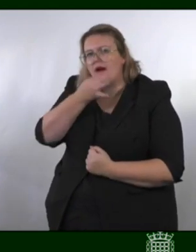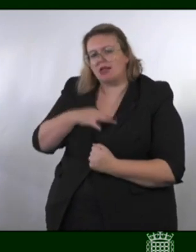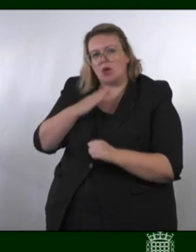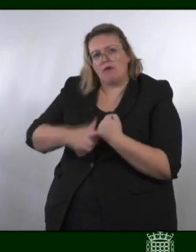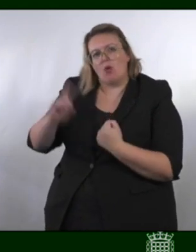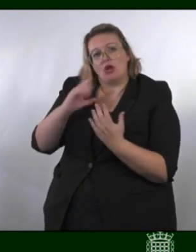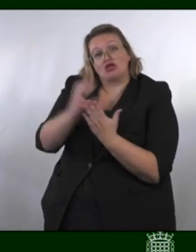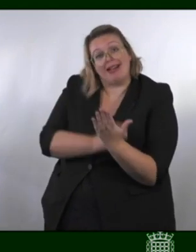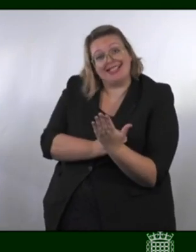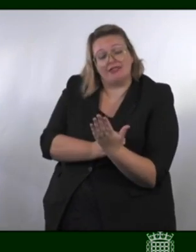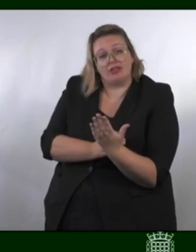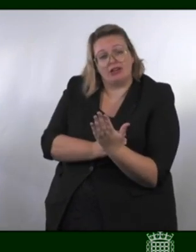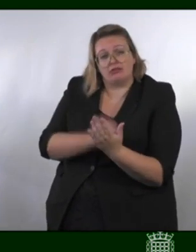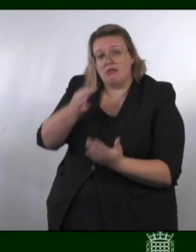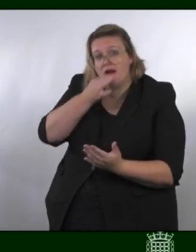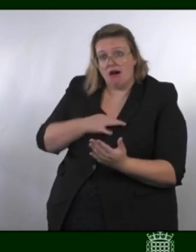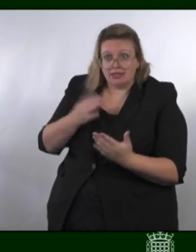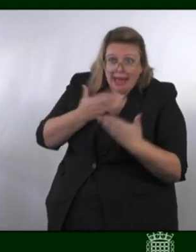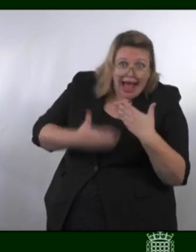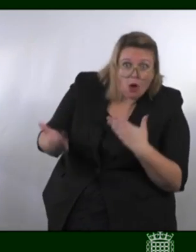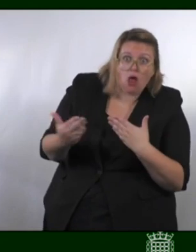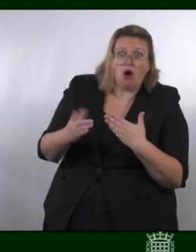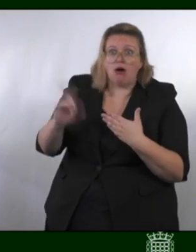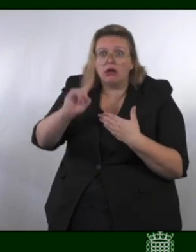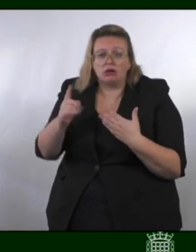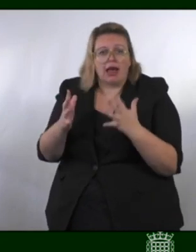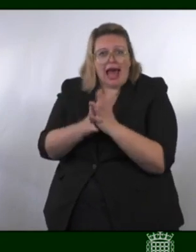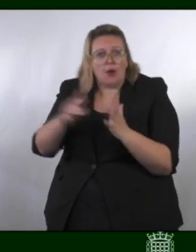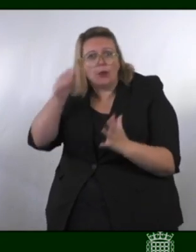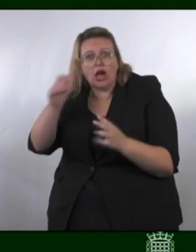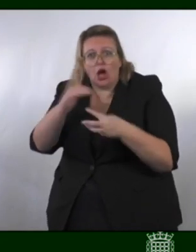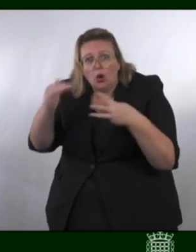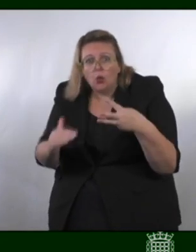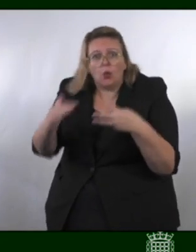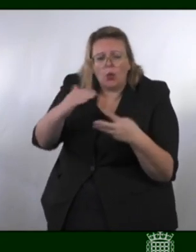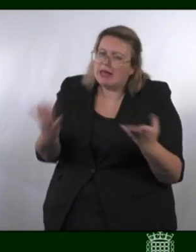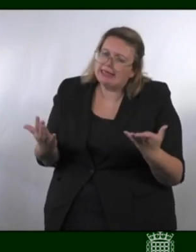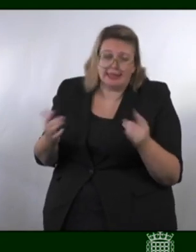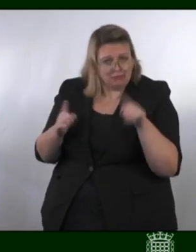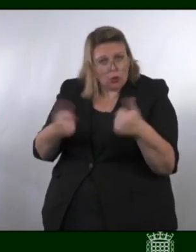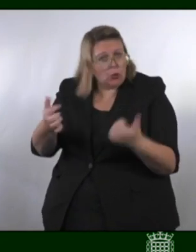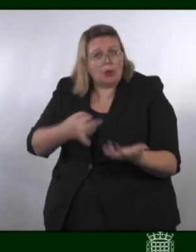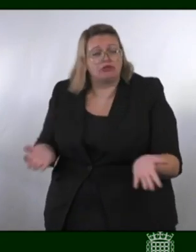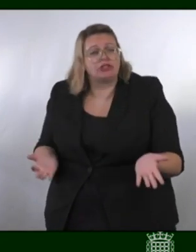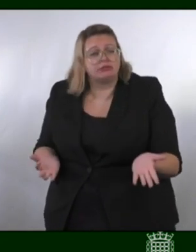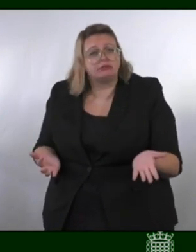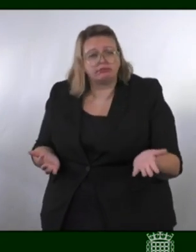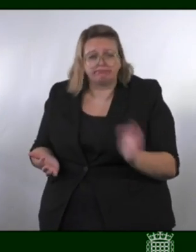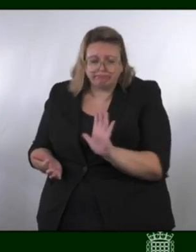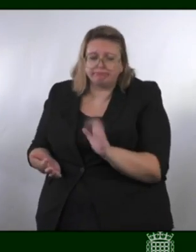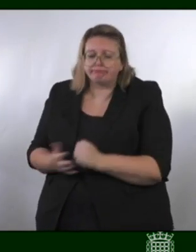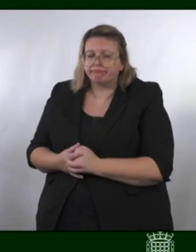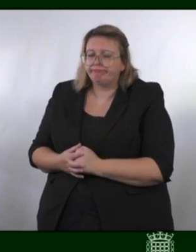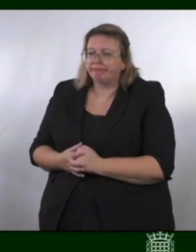essentially. A number of his questions were how long for, how will it be judged, which are fair questions.